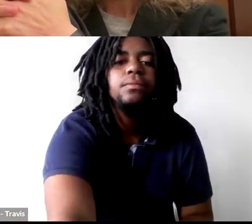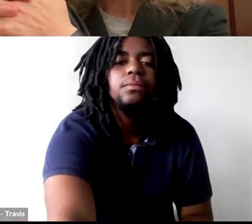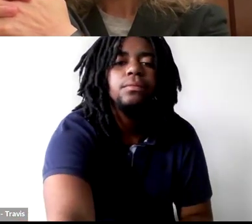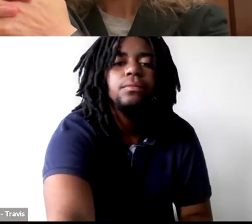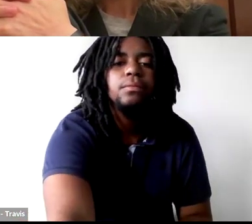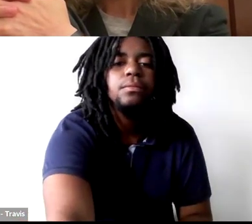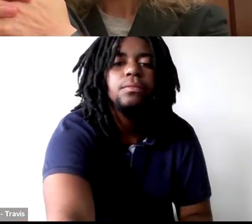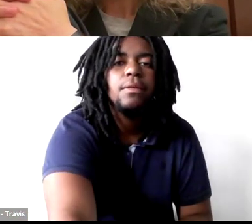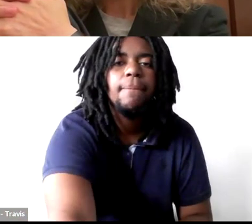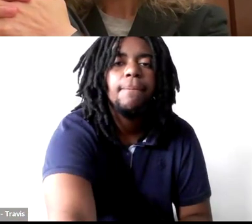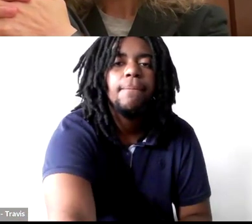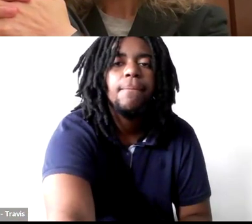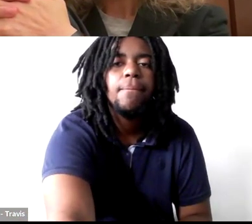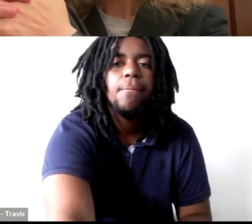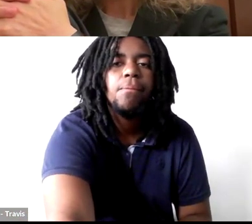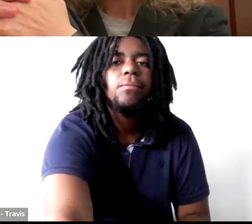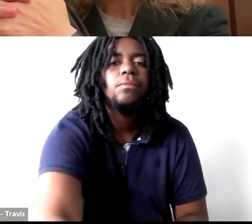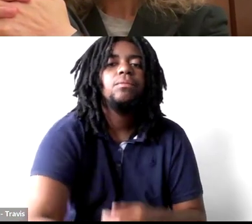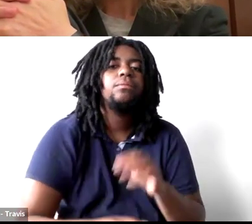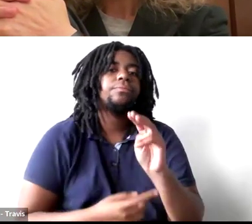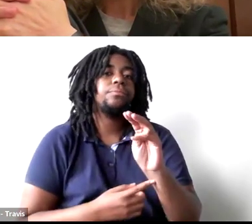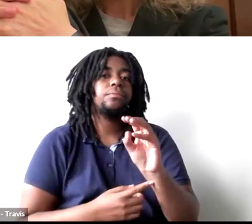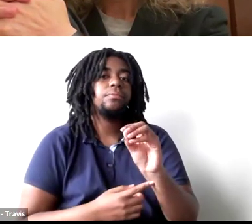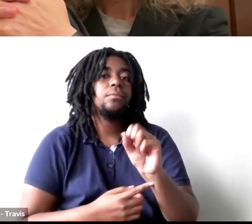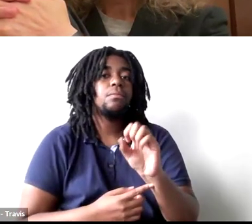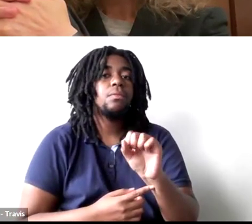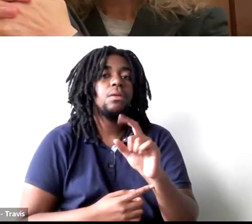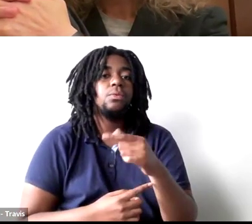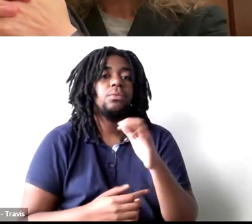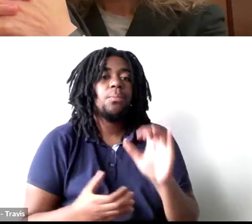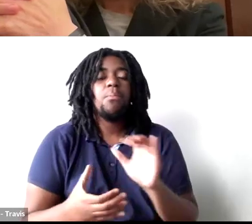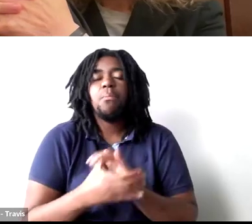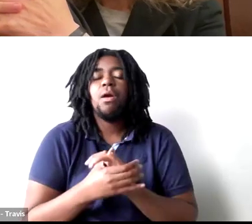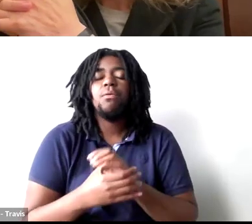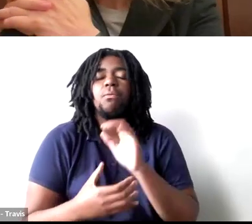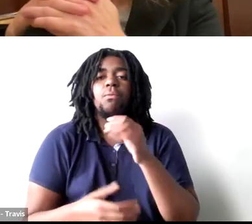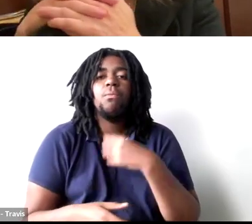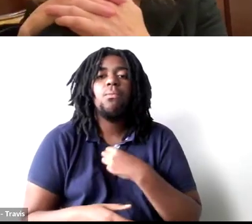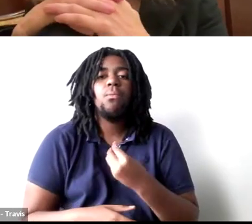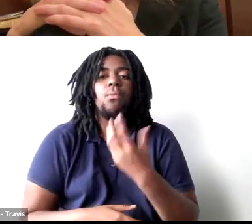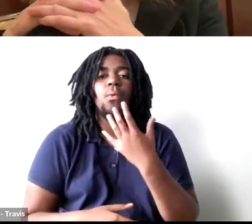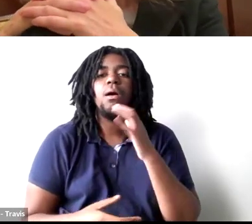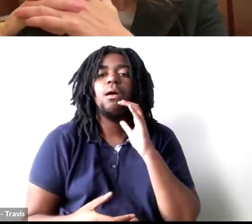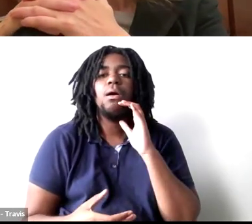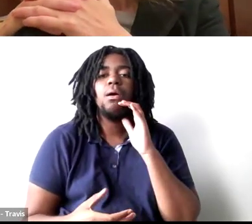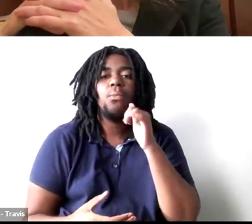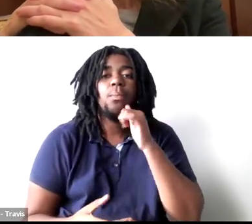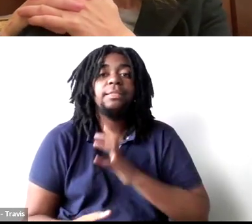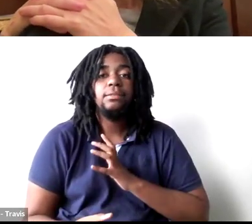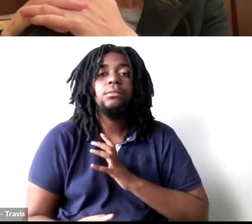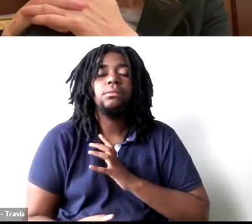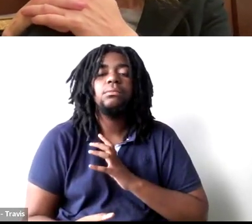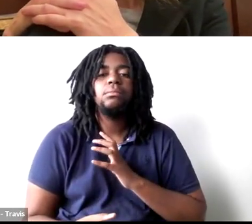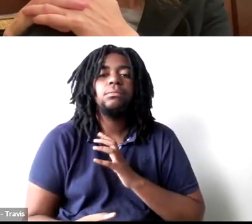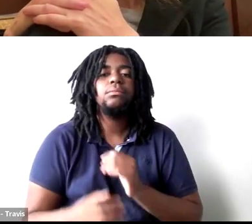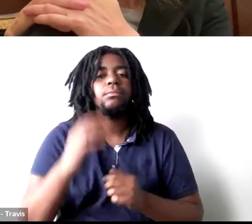and he was married, at least initially, we know, to a white woman, so that the children, we don't